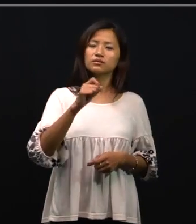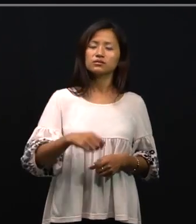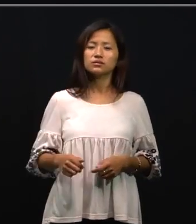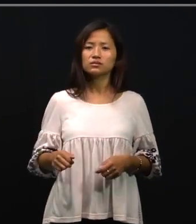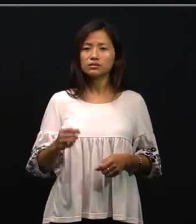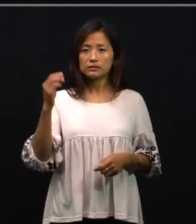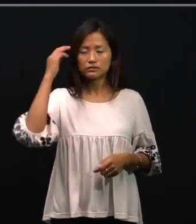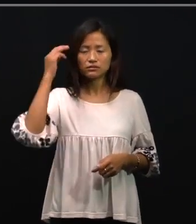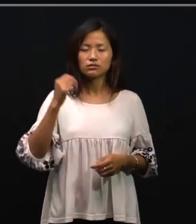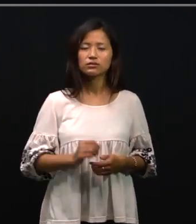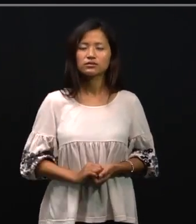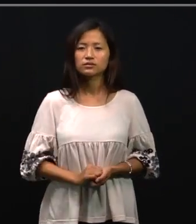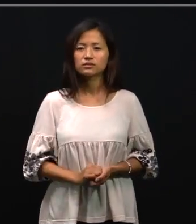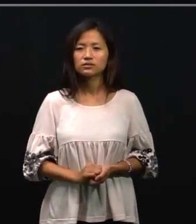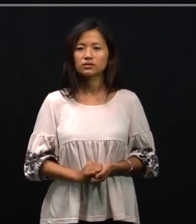as